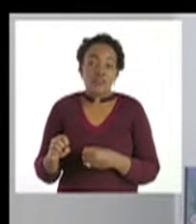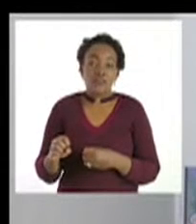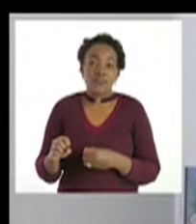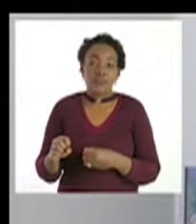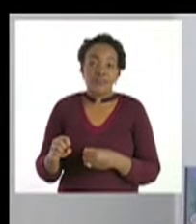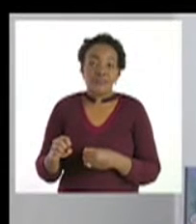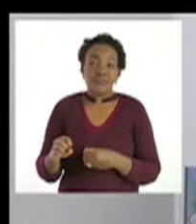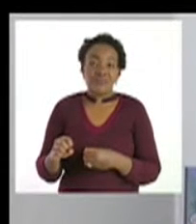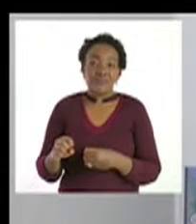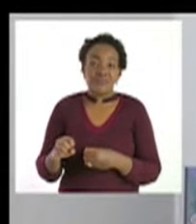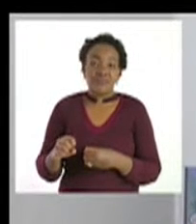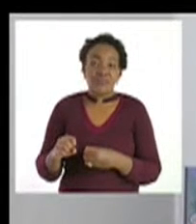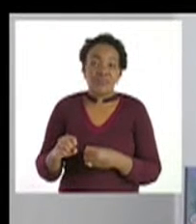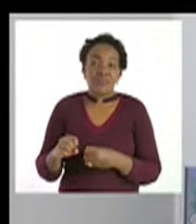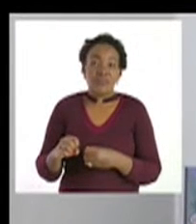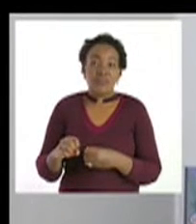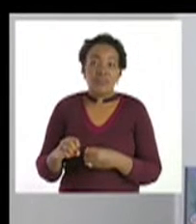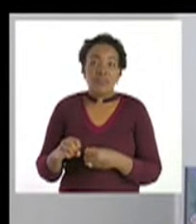or